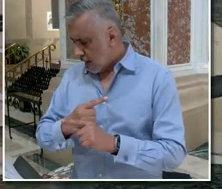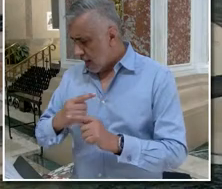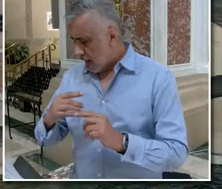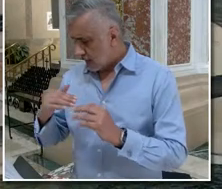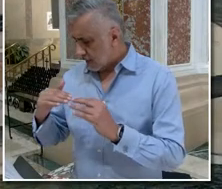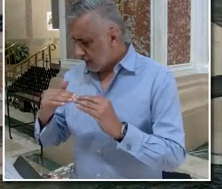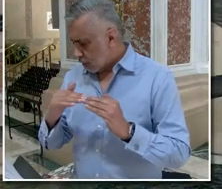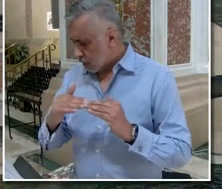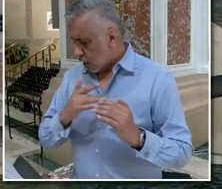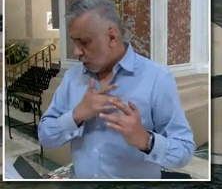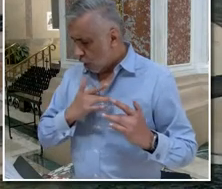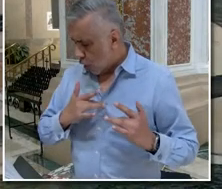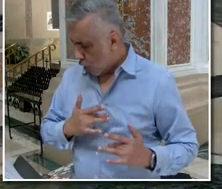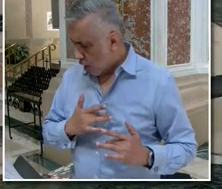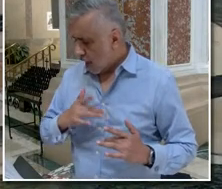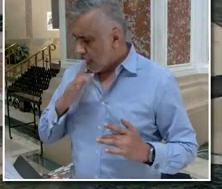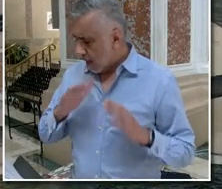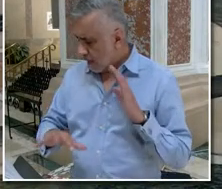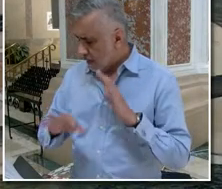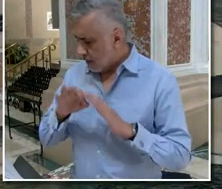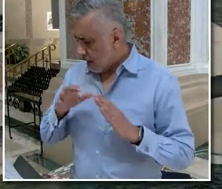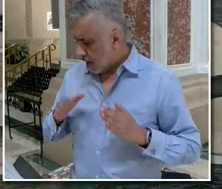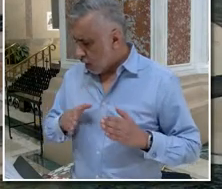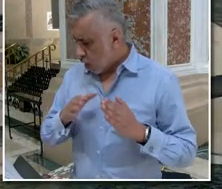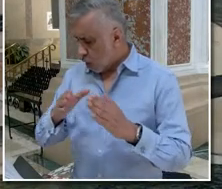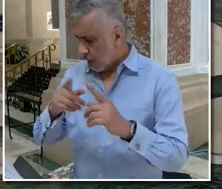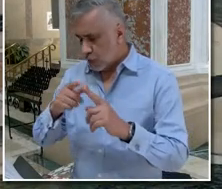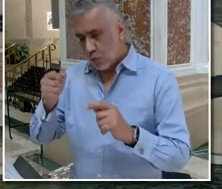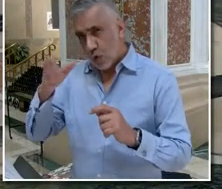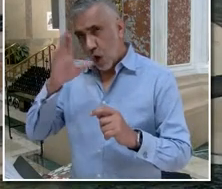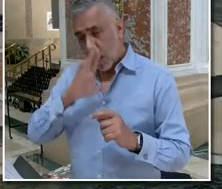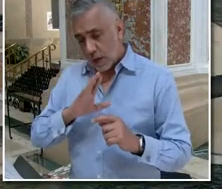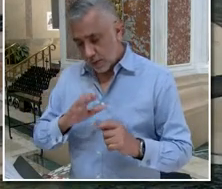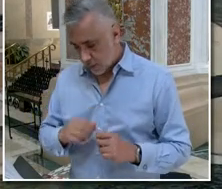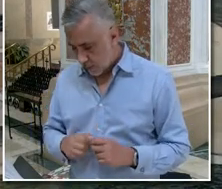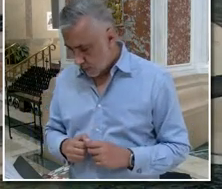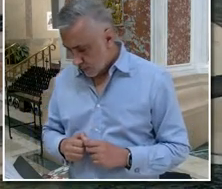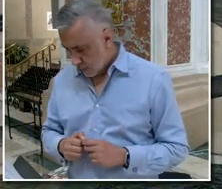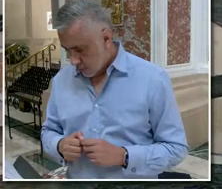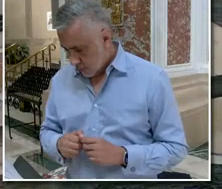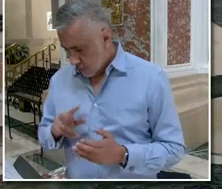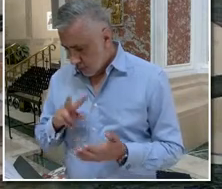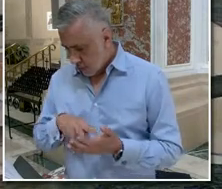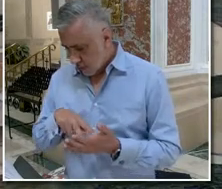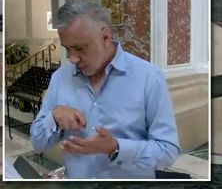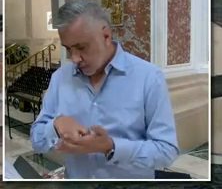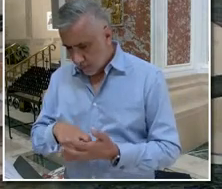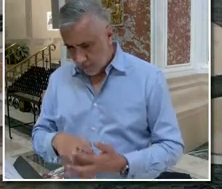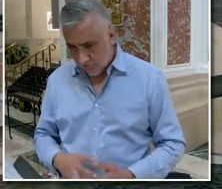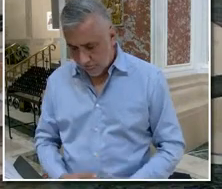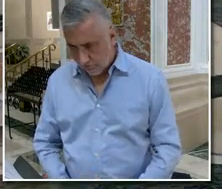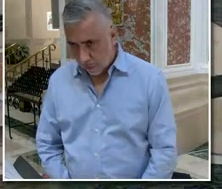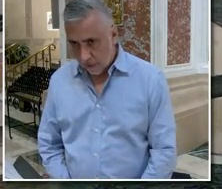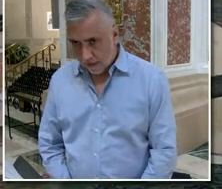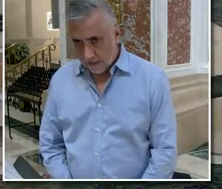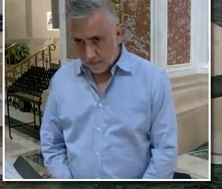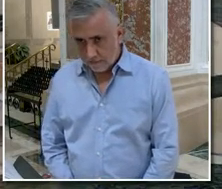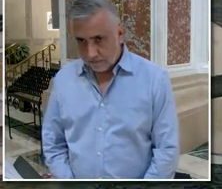of heart, they may find the way to God himself. Let us kneel.